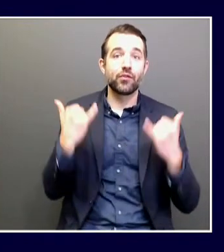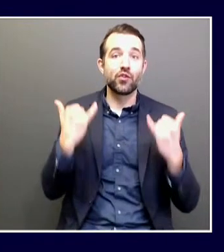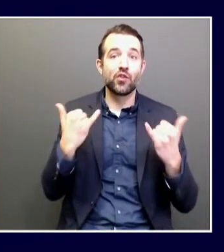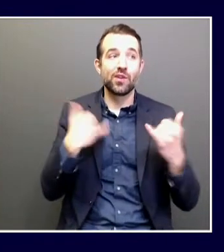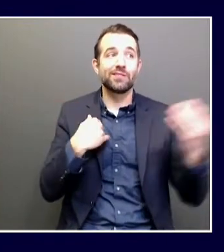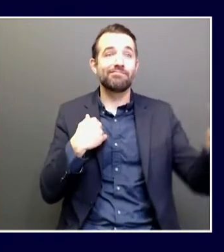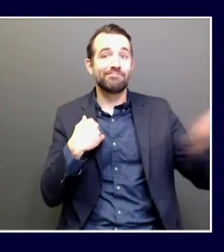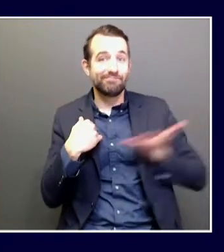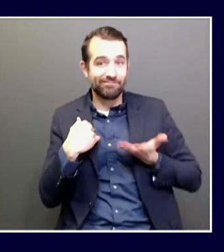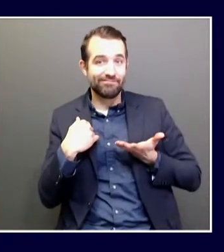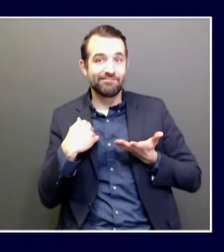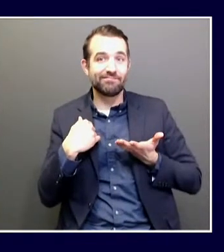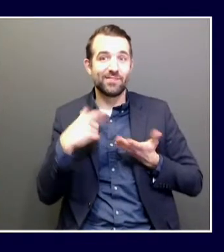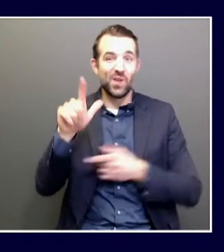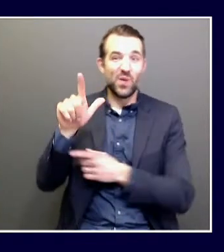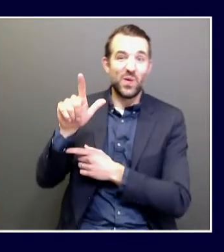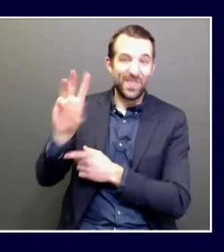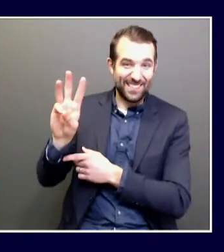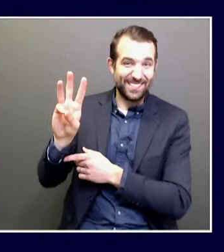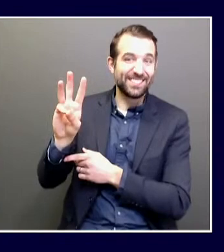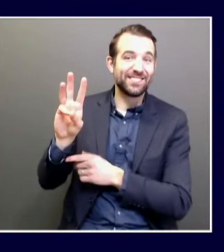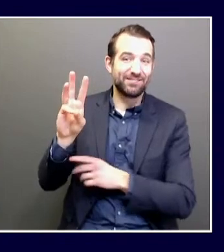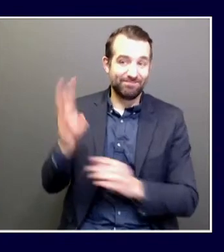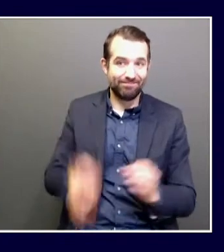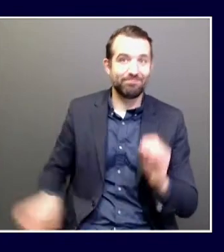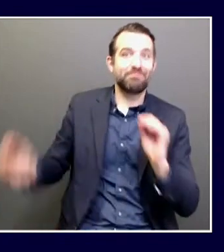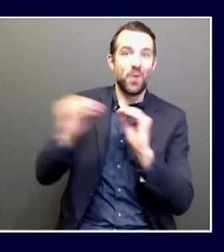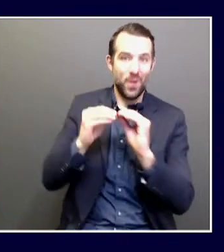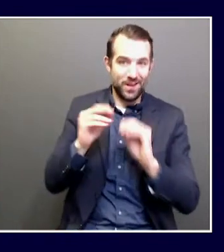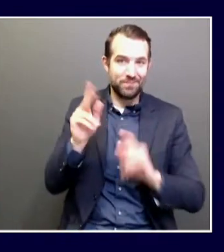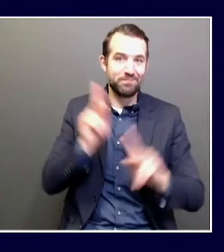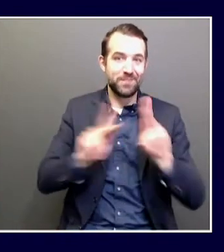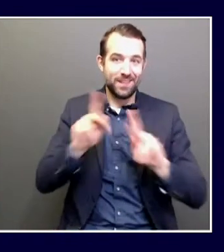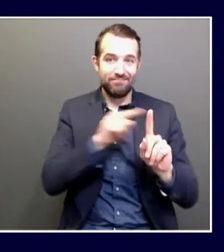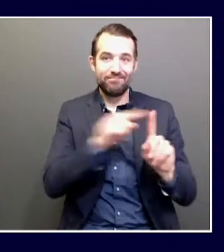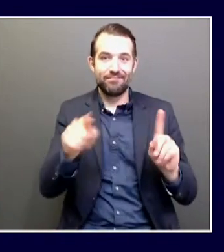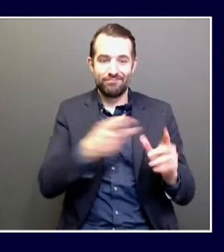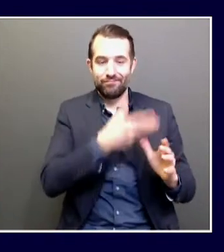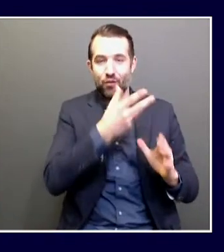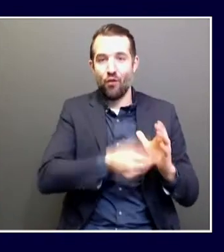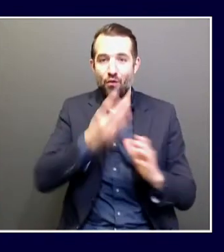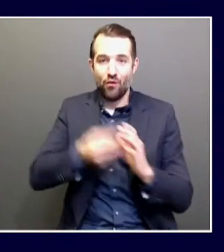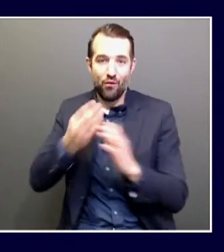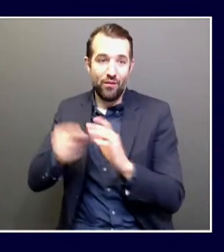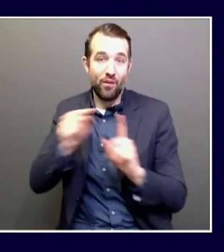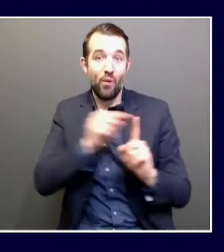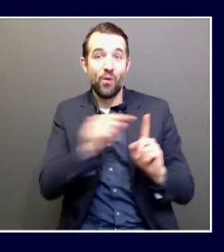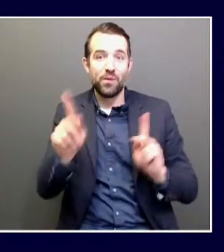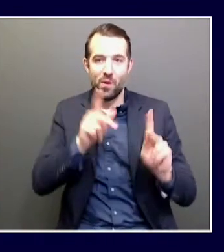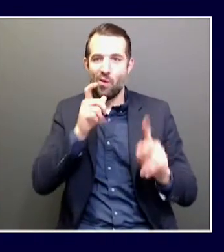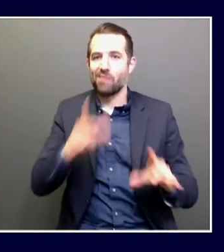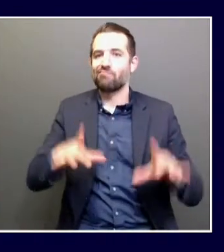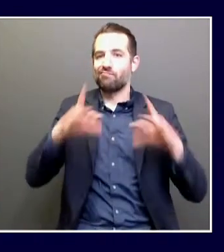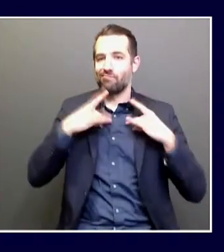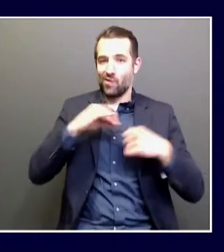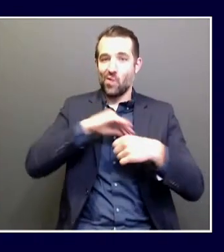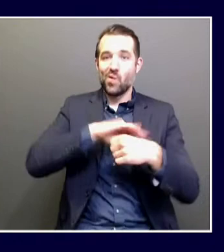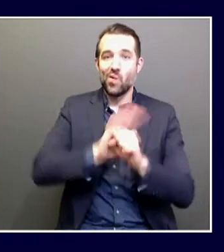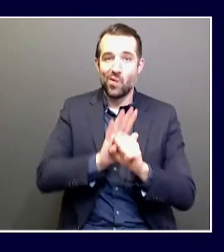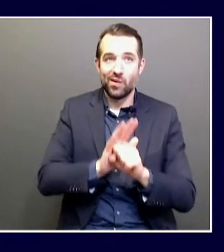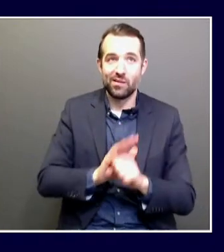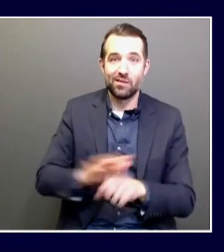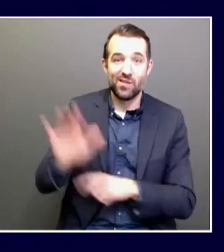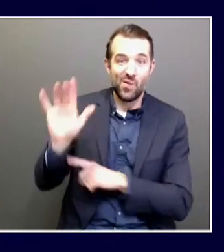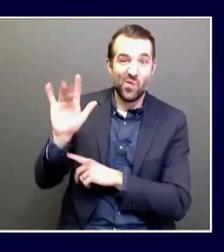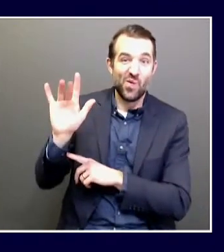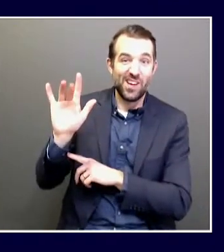26 additional deaths associated with COVID-19. 25 of those 26 deaths were